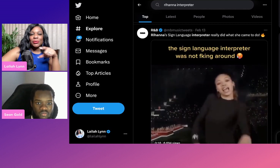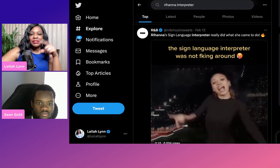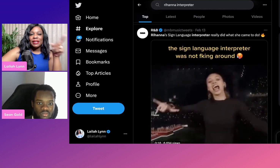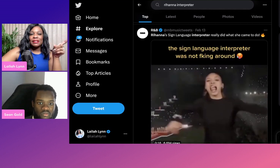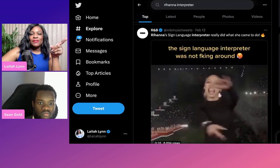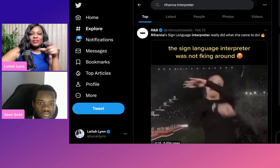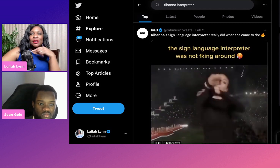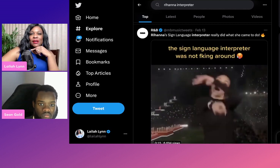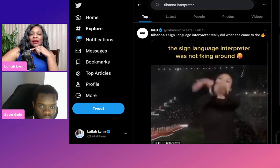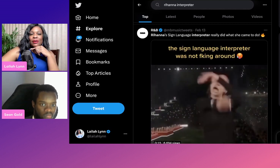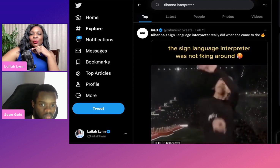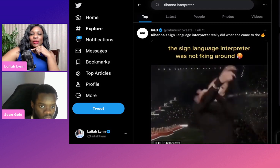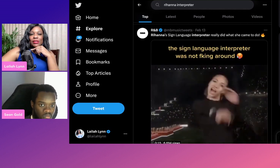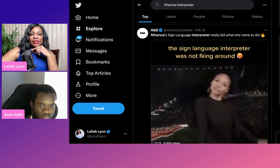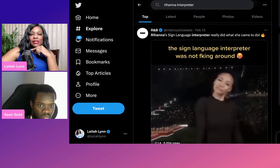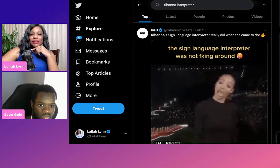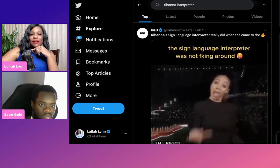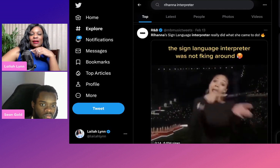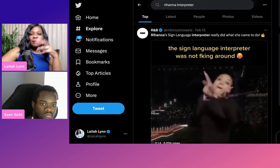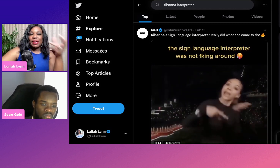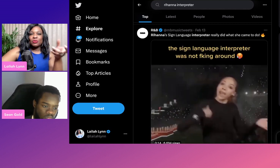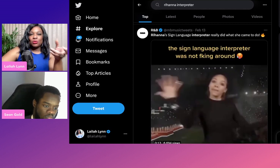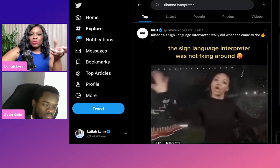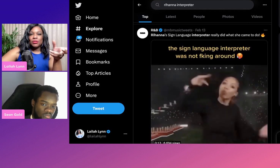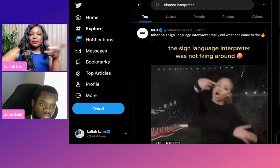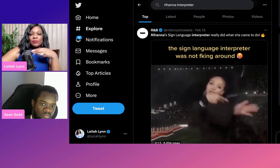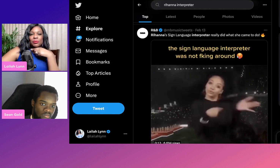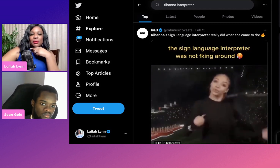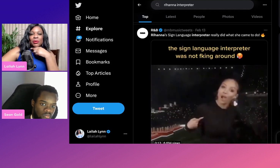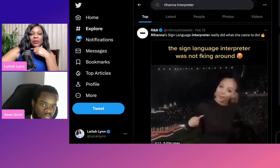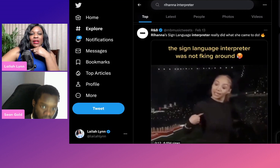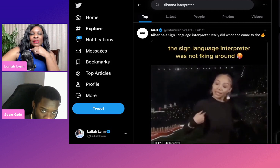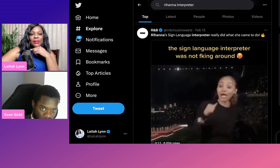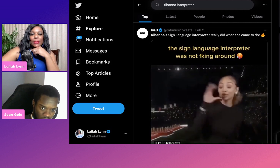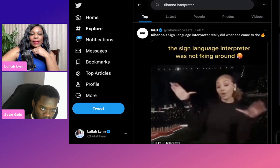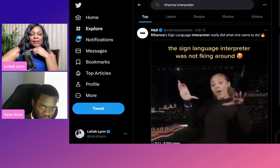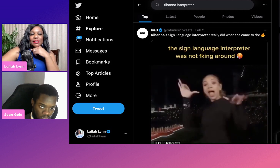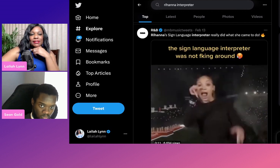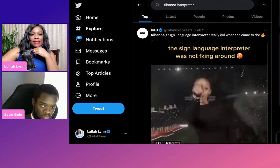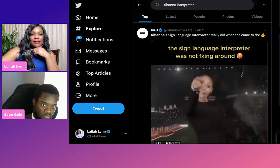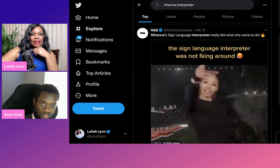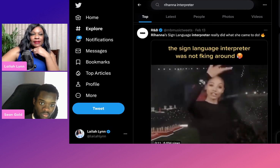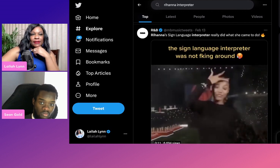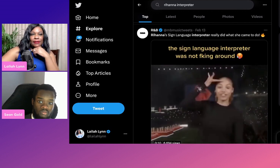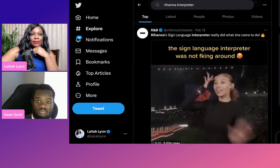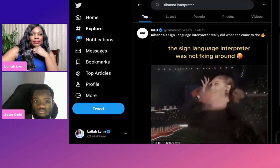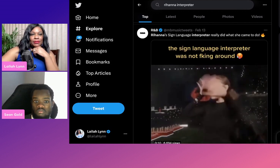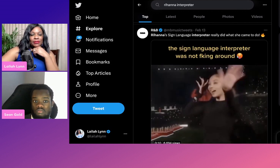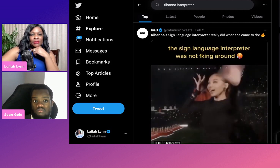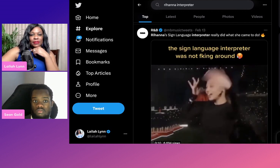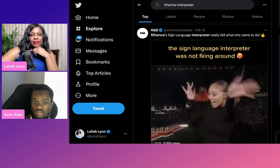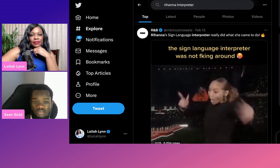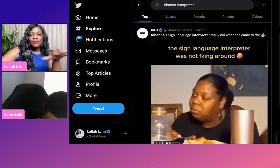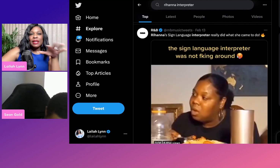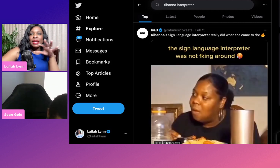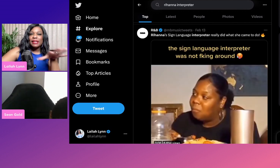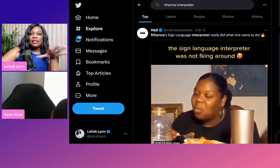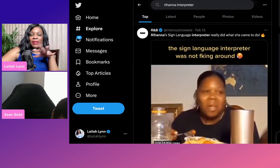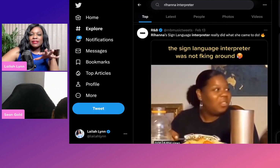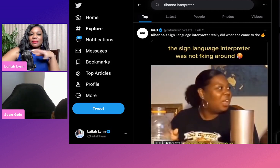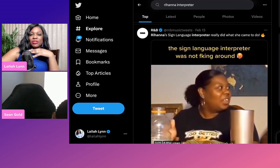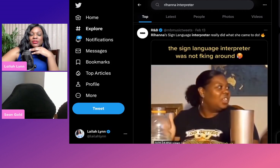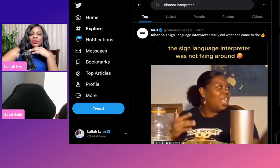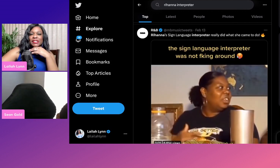shown on television with the actual music performer. So let me set that up. And